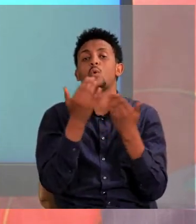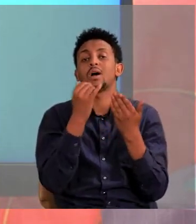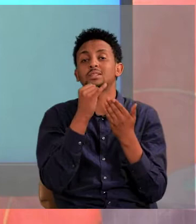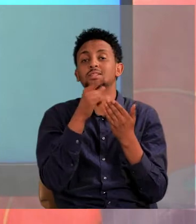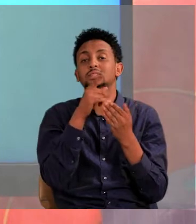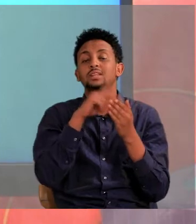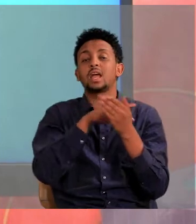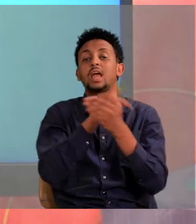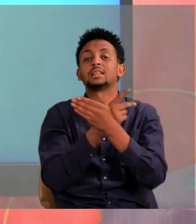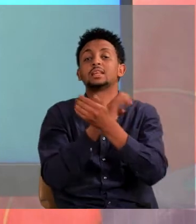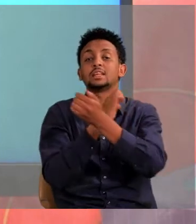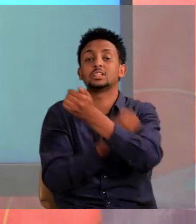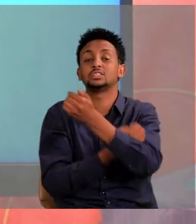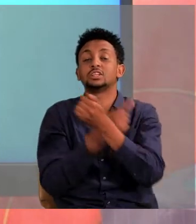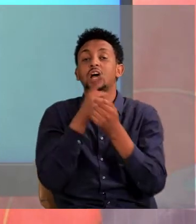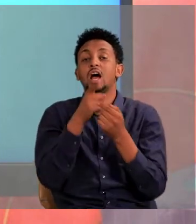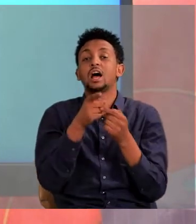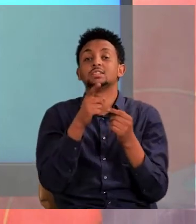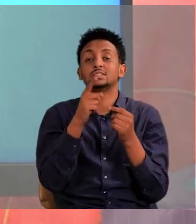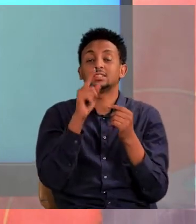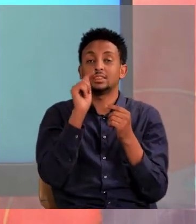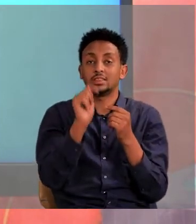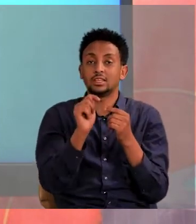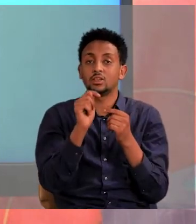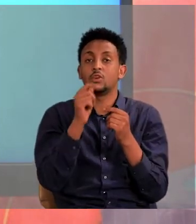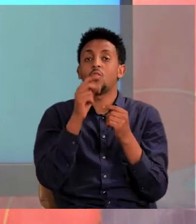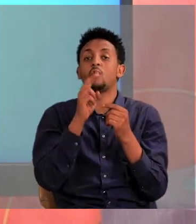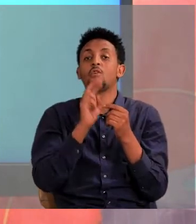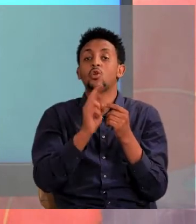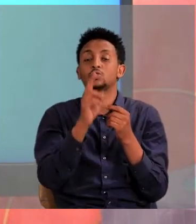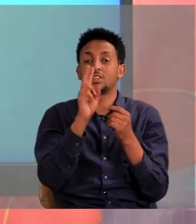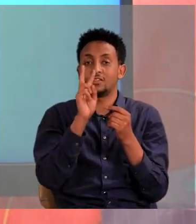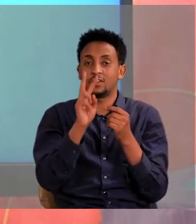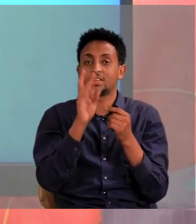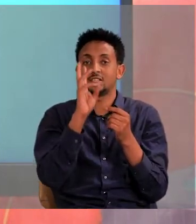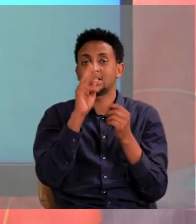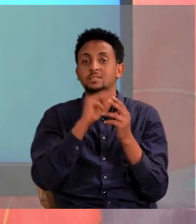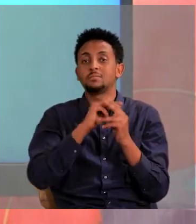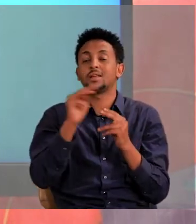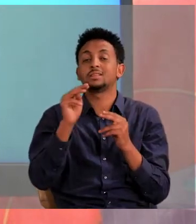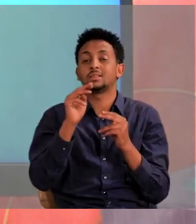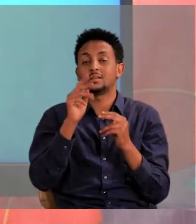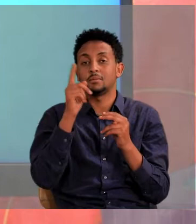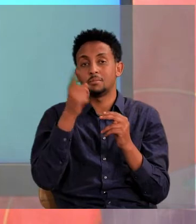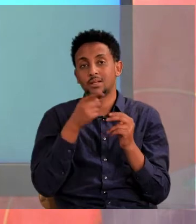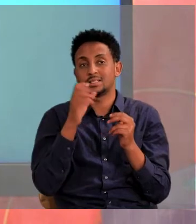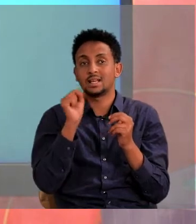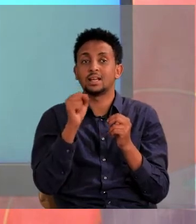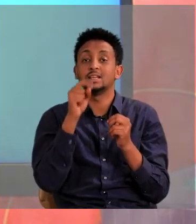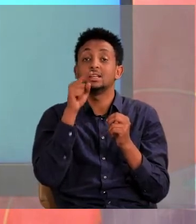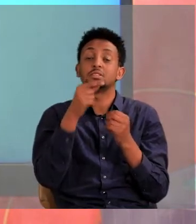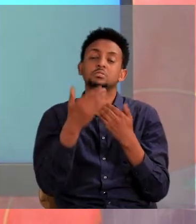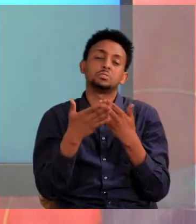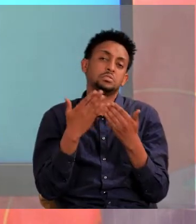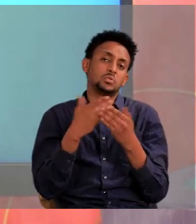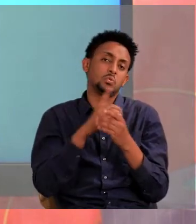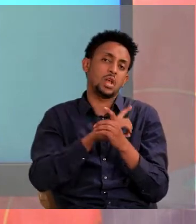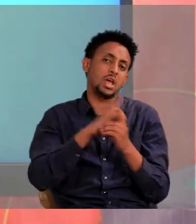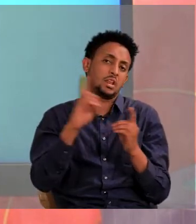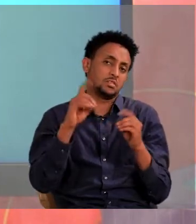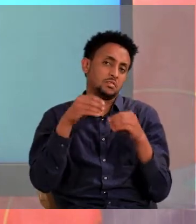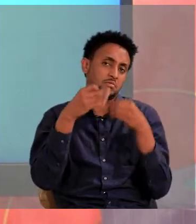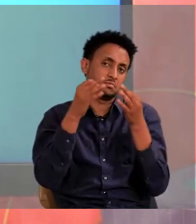its kinetic energy at instant time t as the velocity v is 6 meters per second. Well, it's so easy and direct